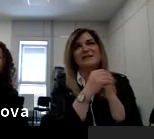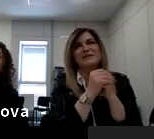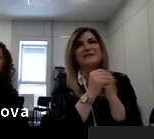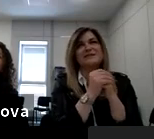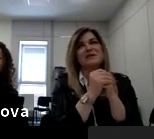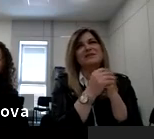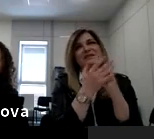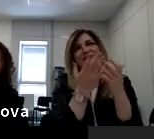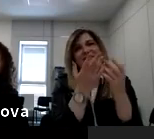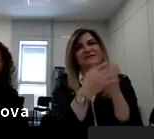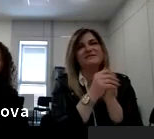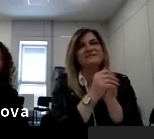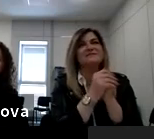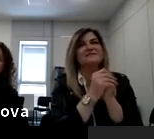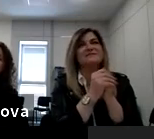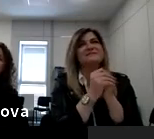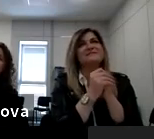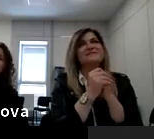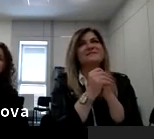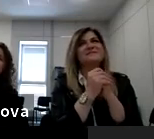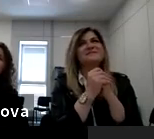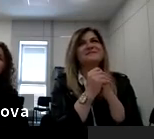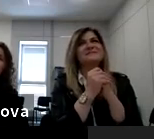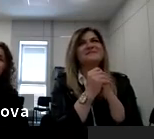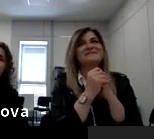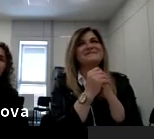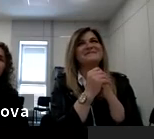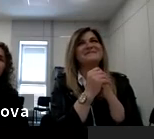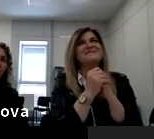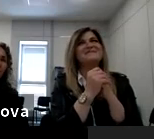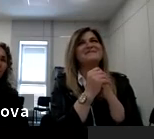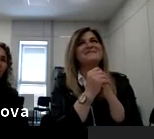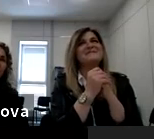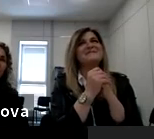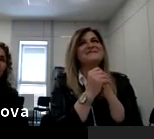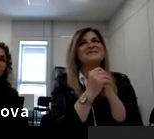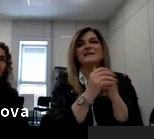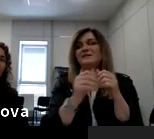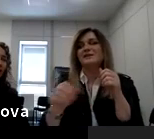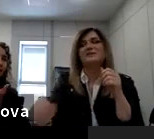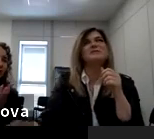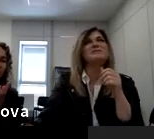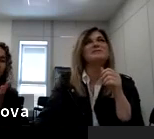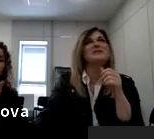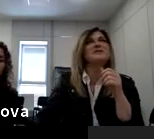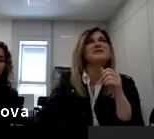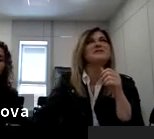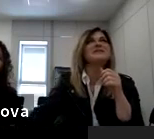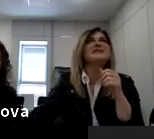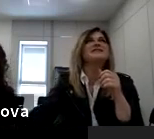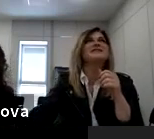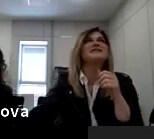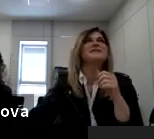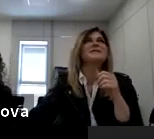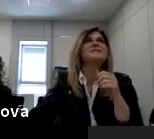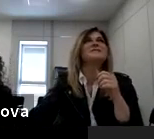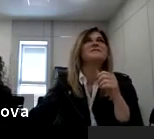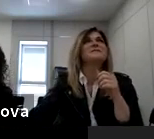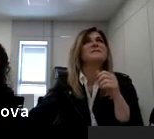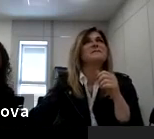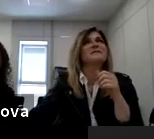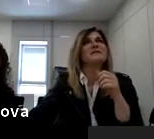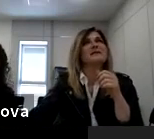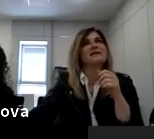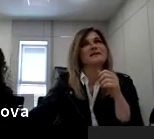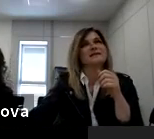we can see it, but somewhere we can see, but mostly you see they are not seen. Not. So it